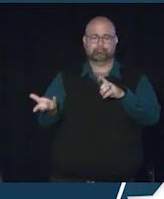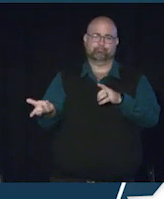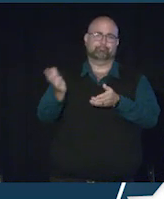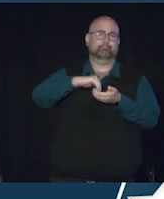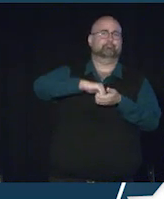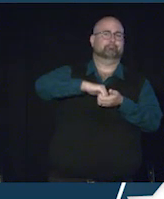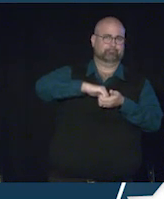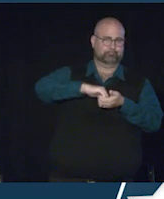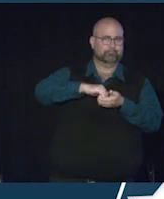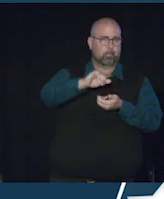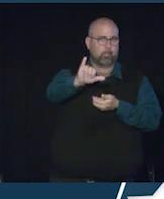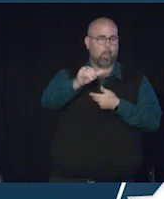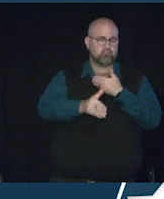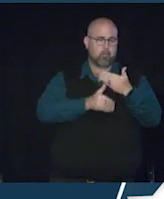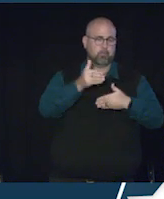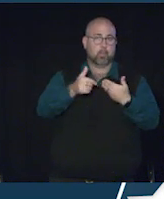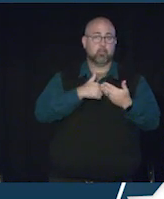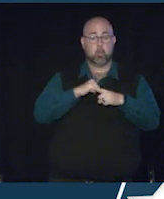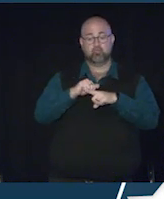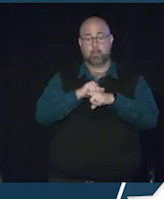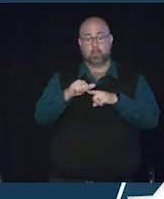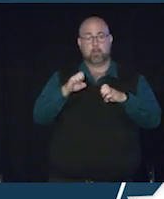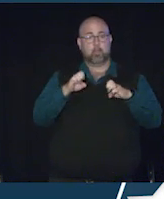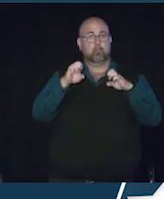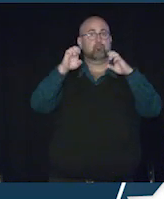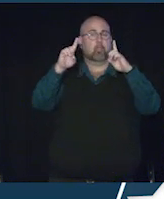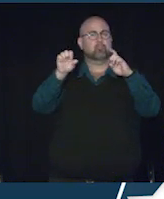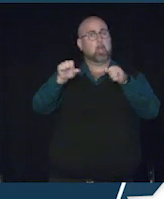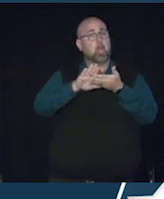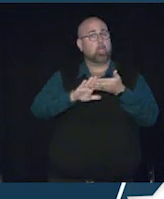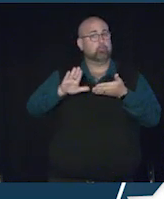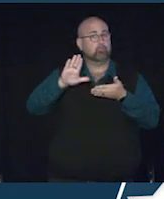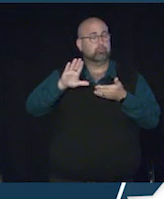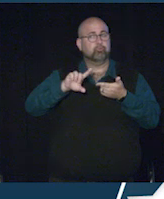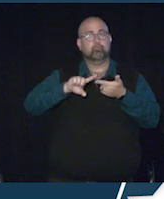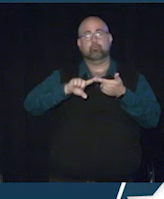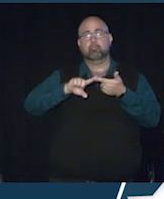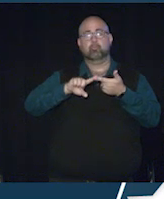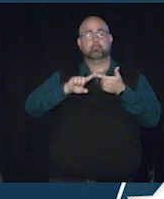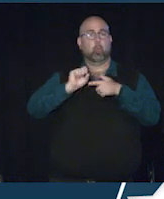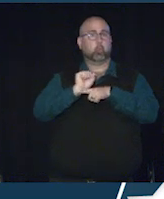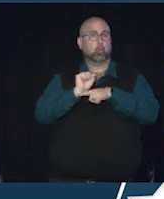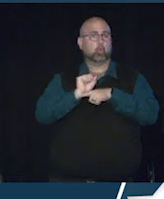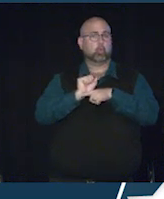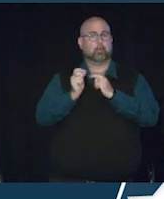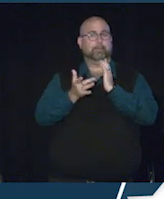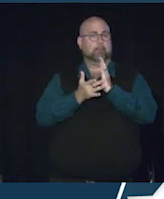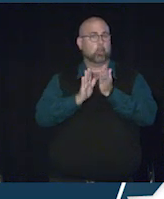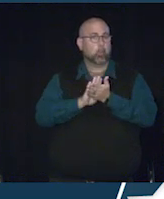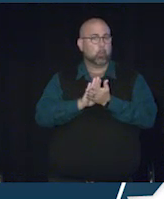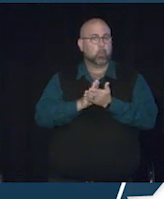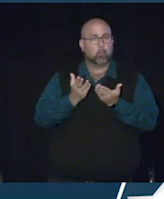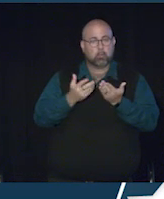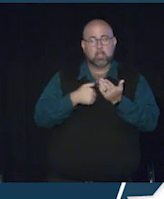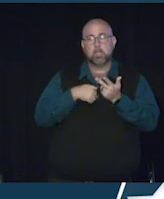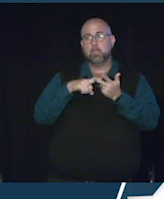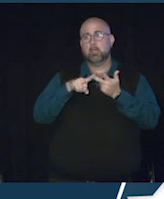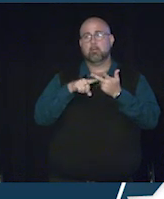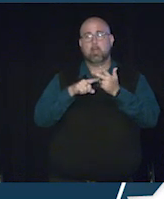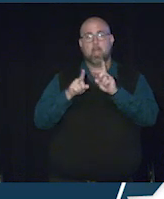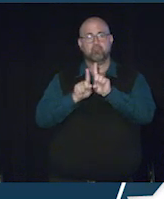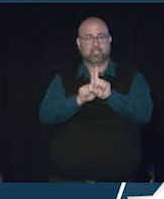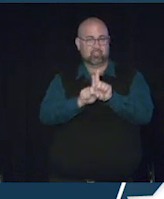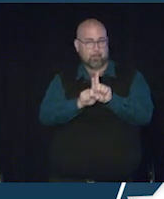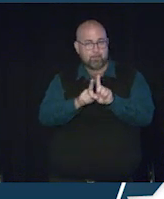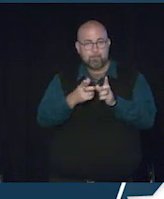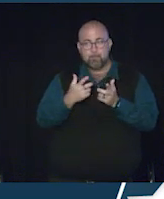that. So training and education could be college, it could be vocational and technical school,